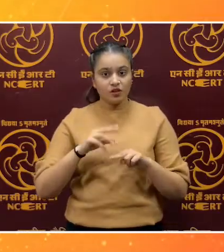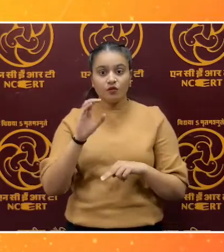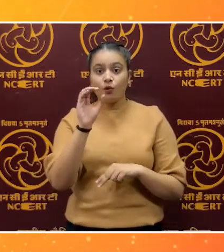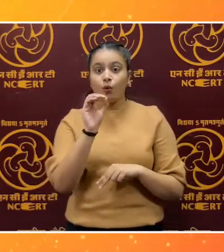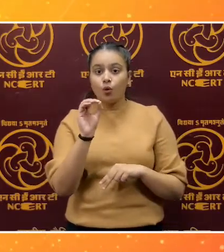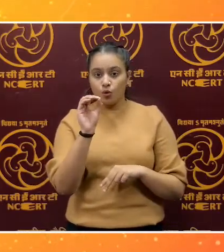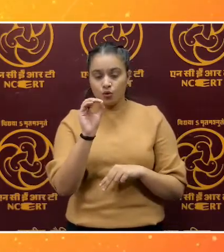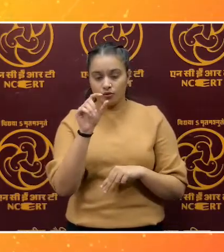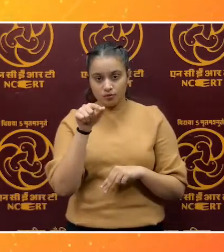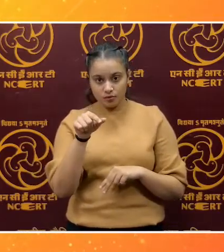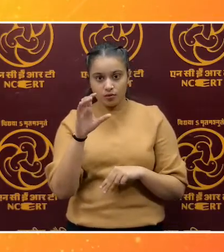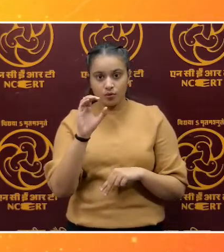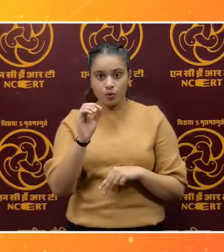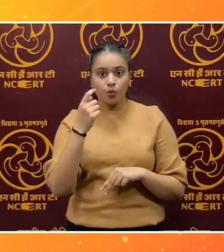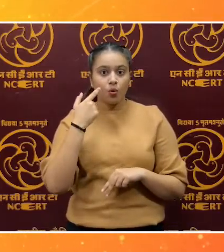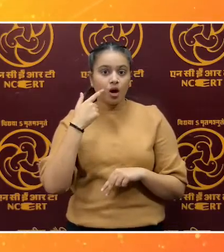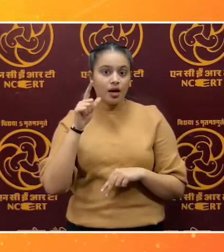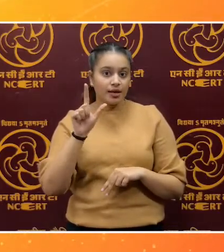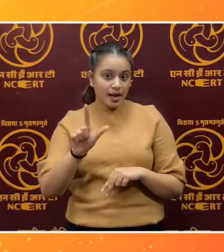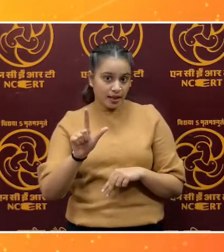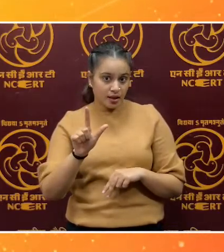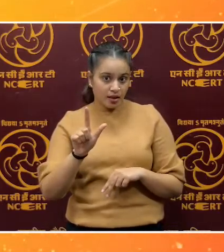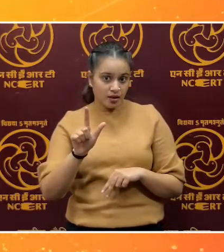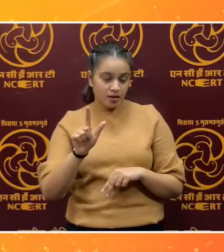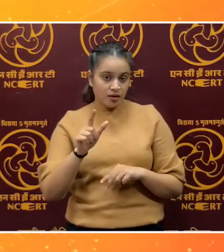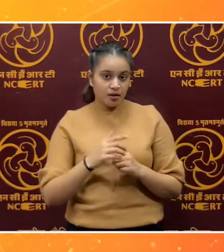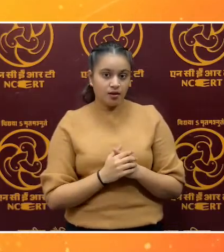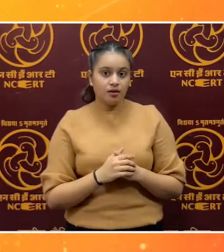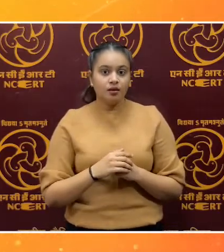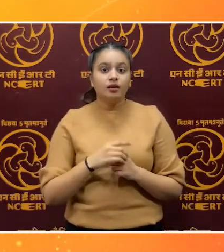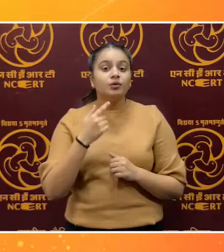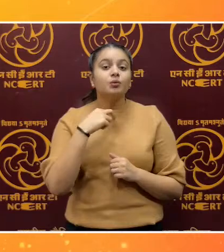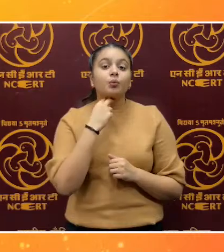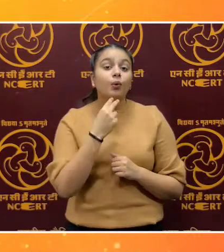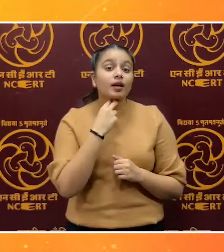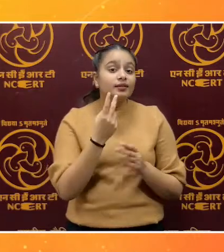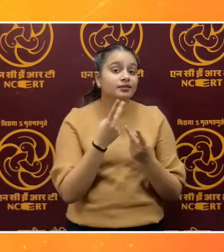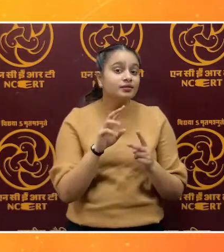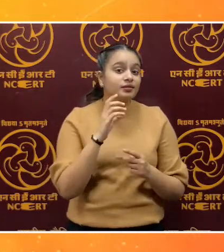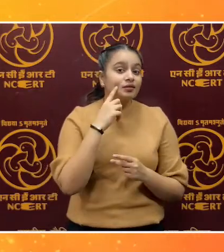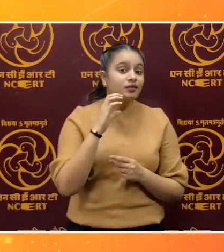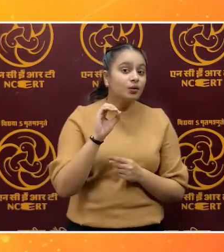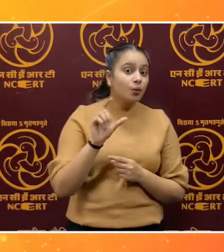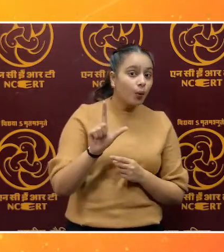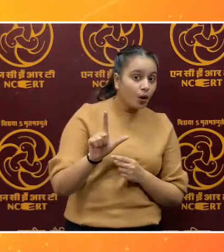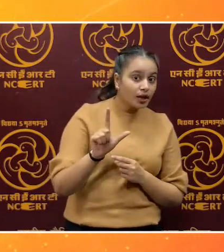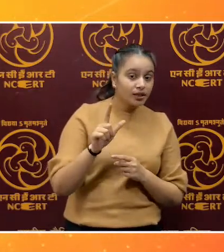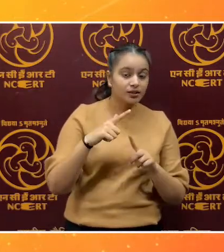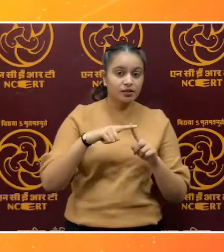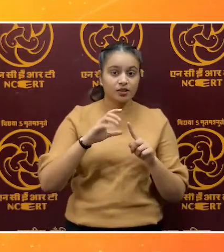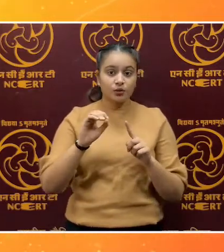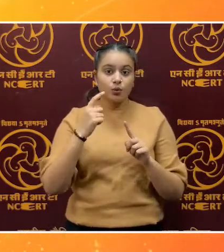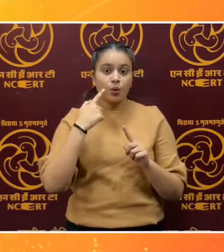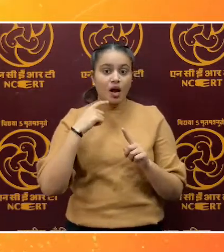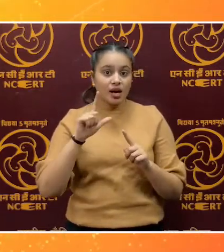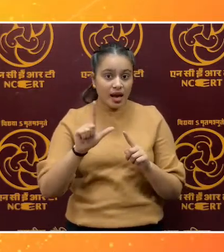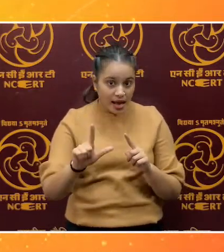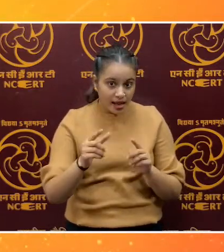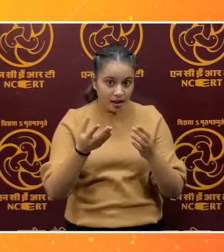side, OIL, two vowels are together, oil. Toil,